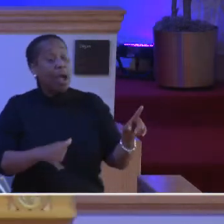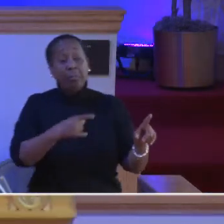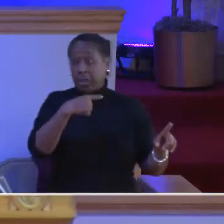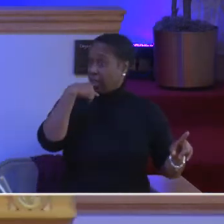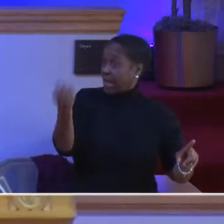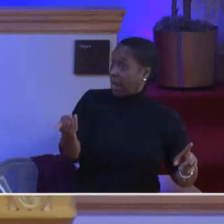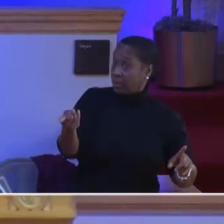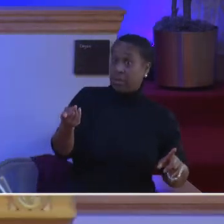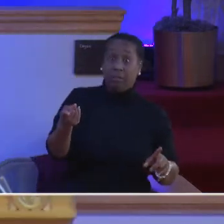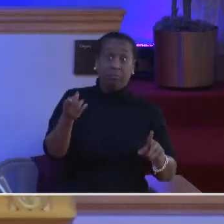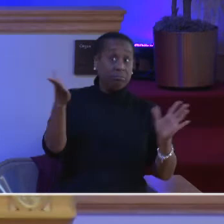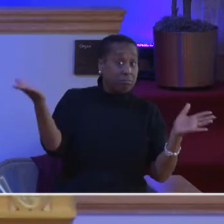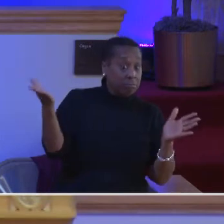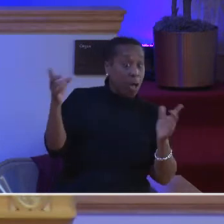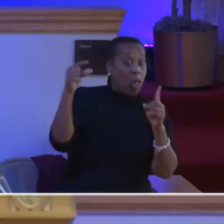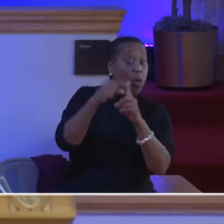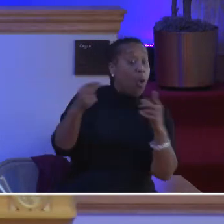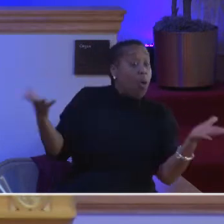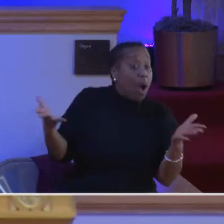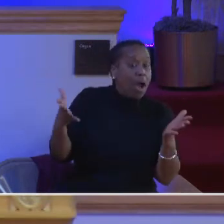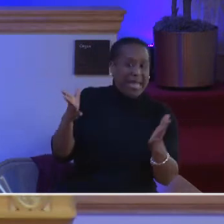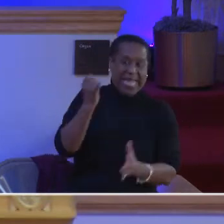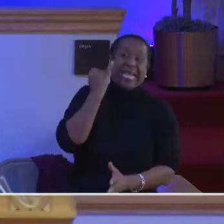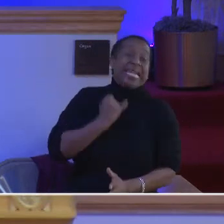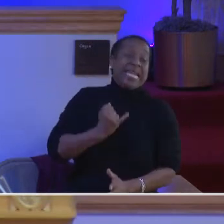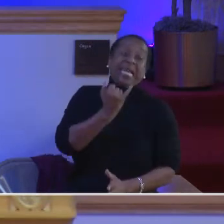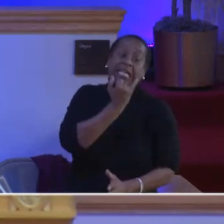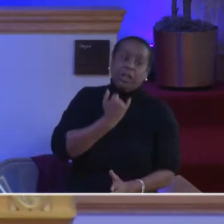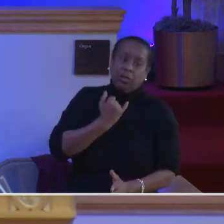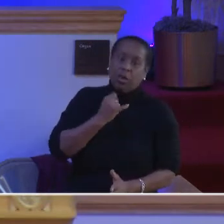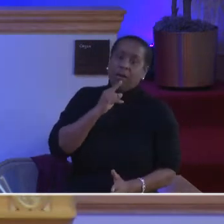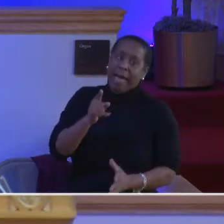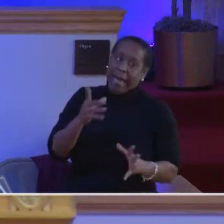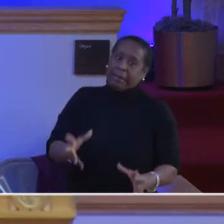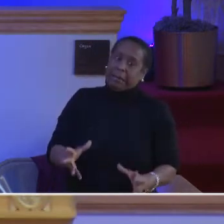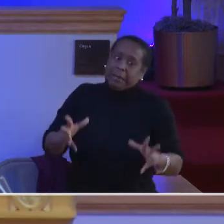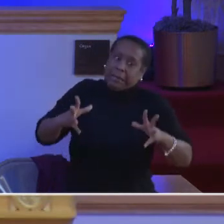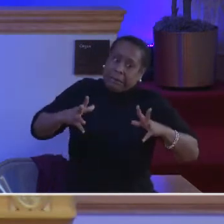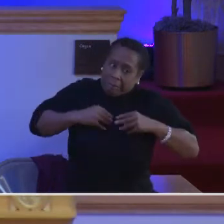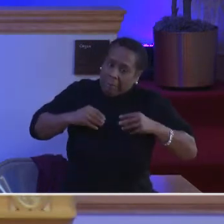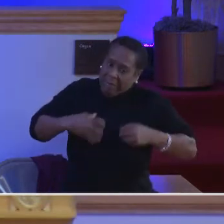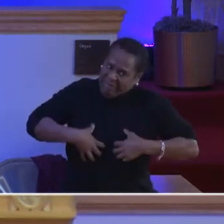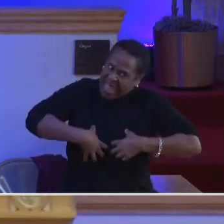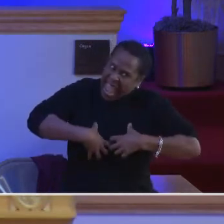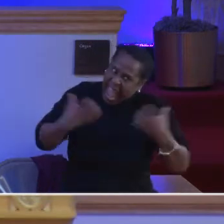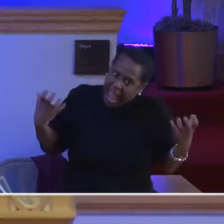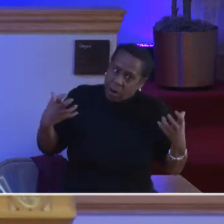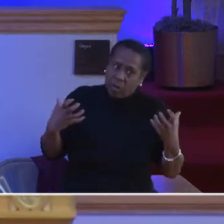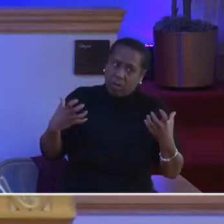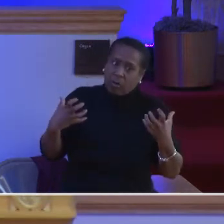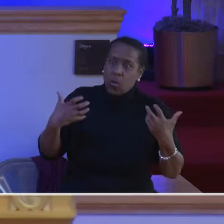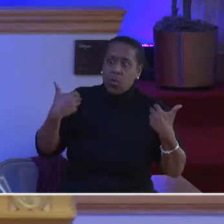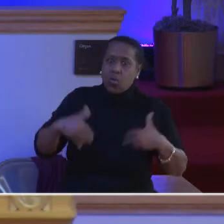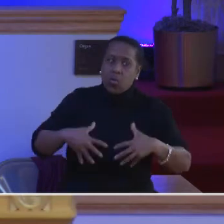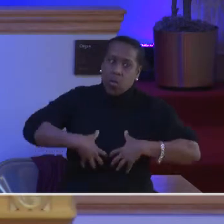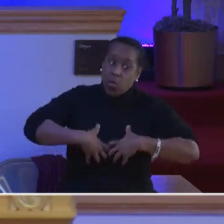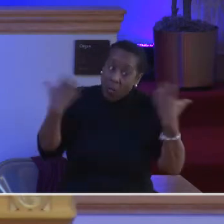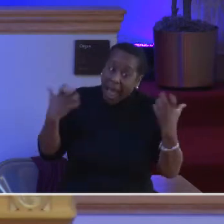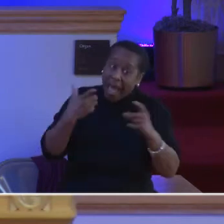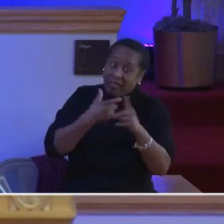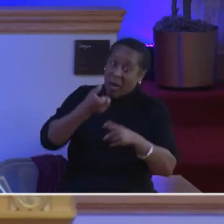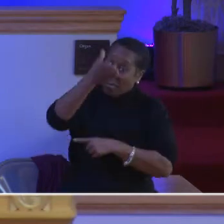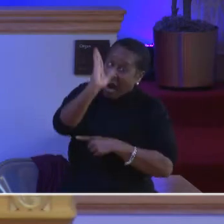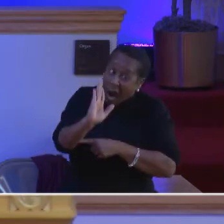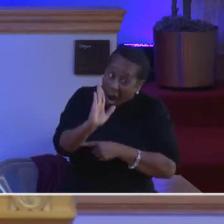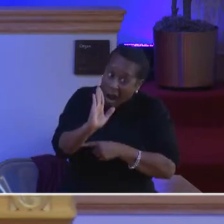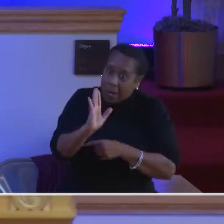that Israel has incurred the anger, the ire, and the wrath of